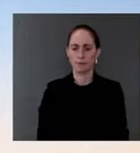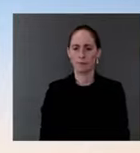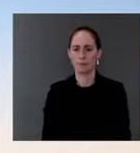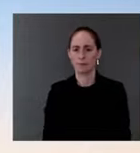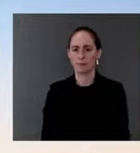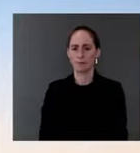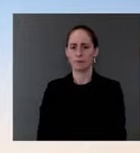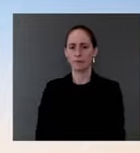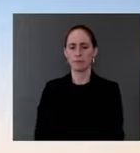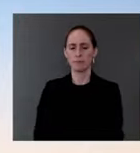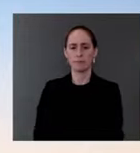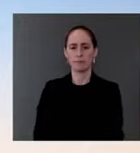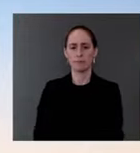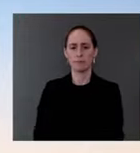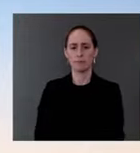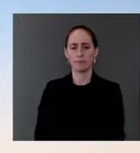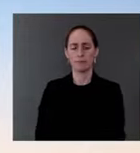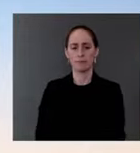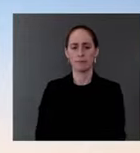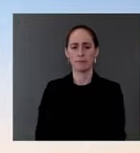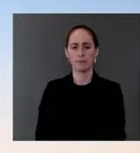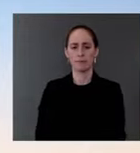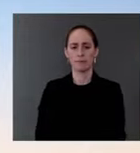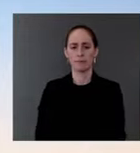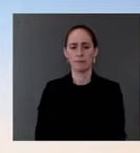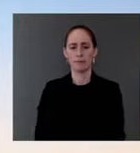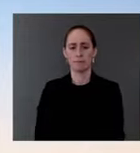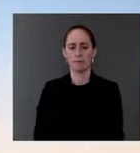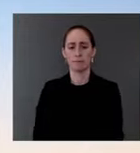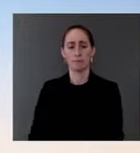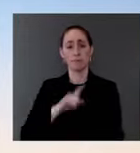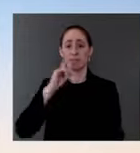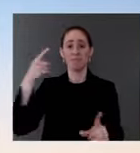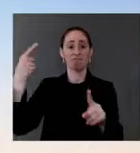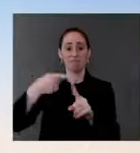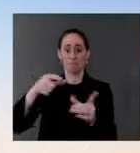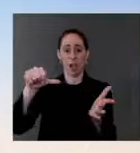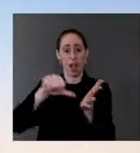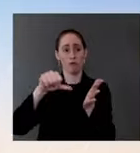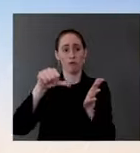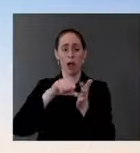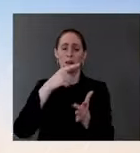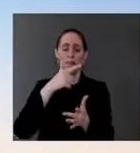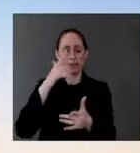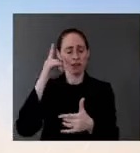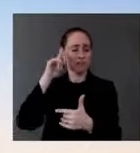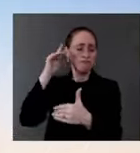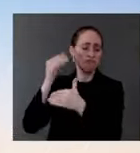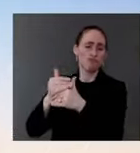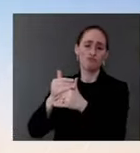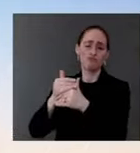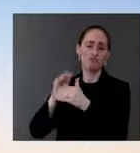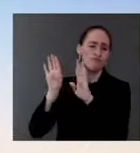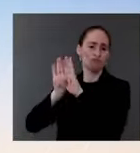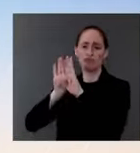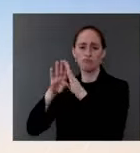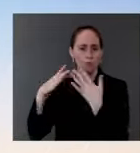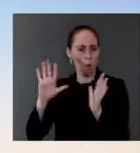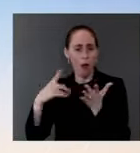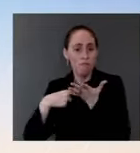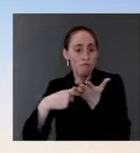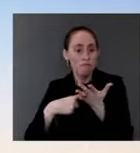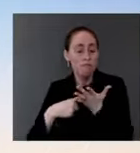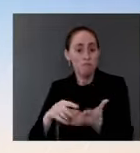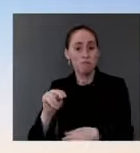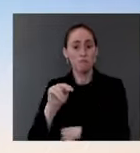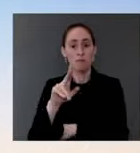in their nuclear program without visibility from the United States or the global community in a way that it leads to a